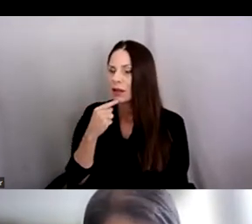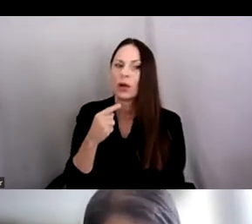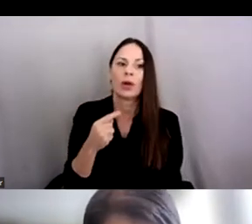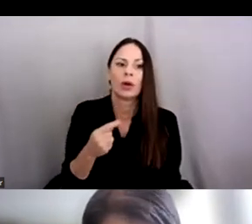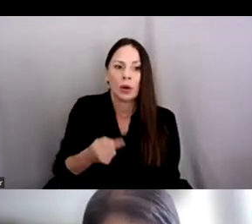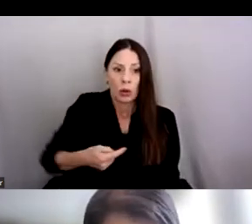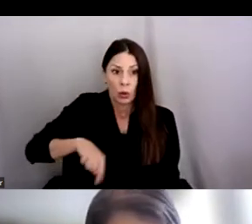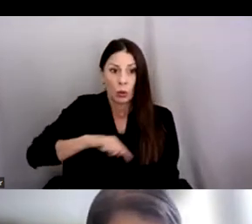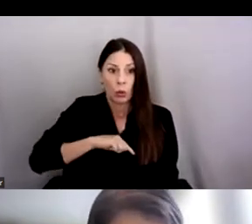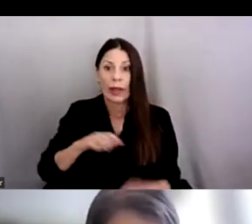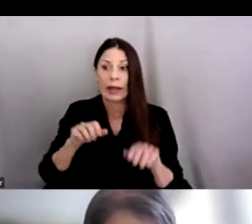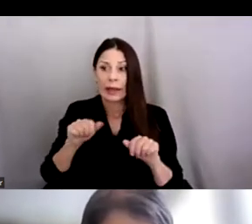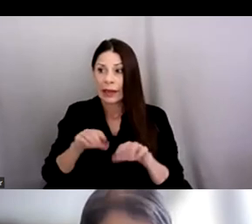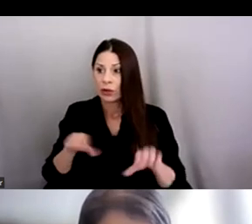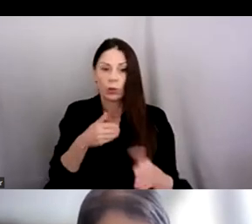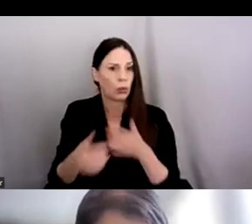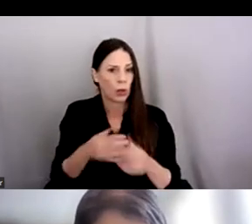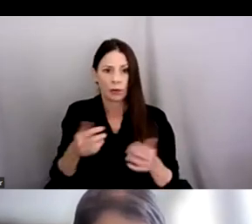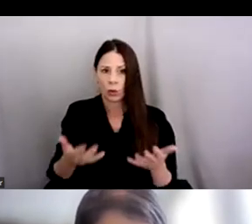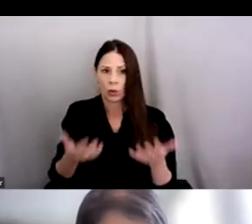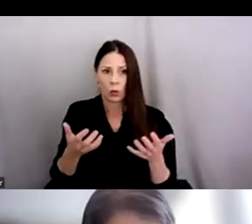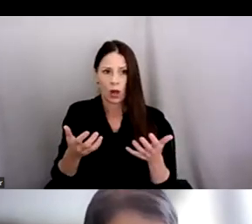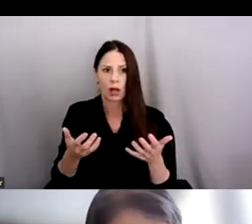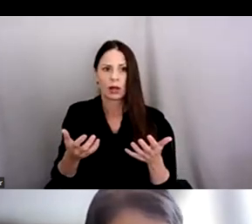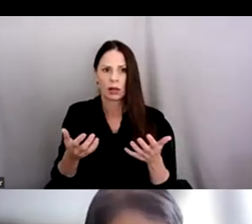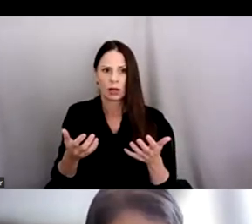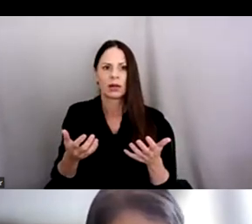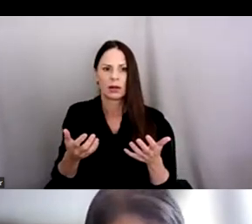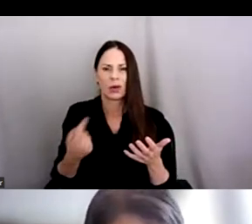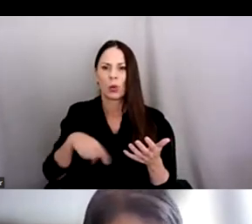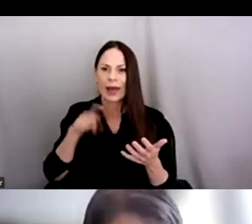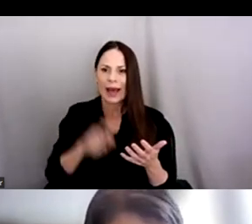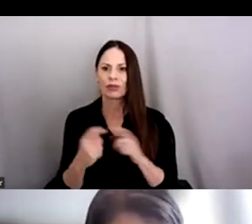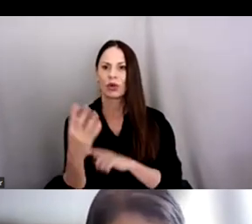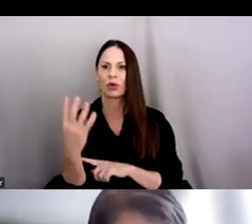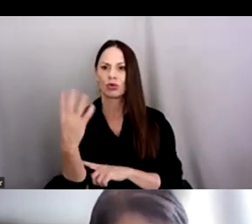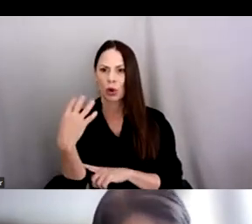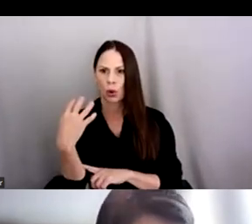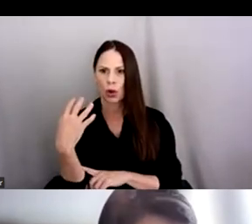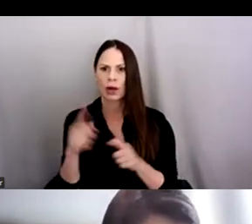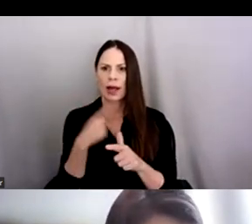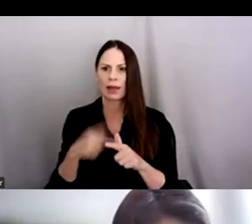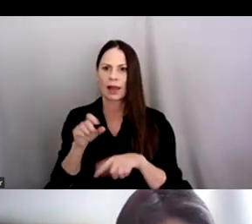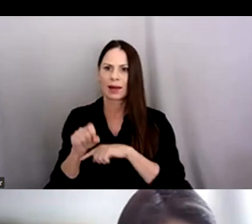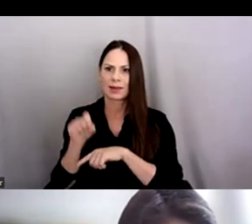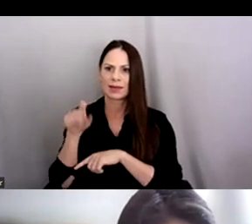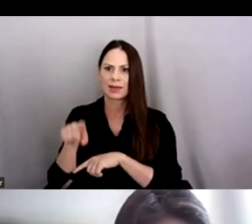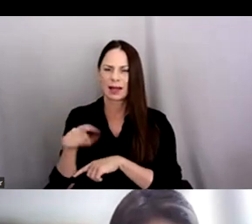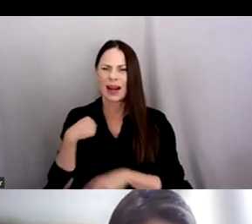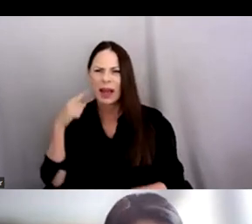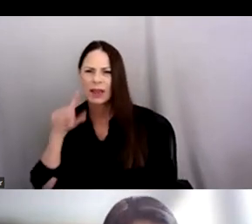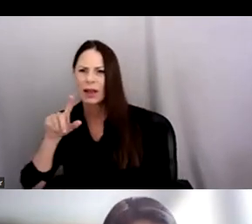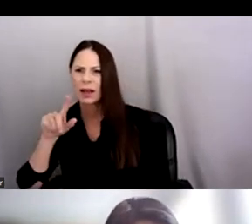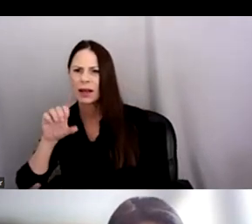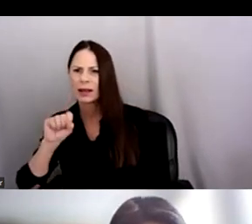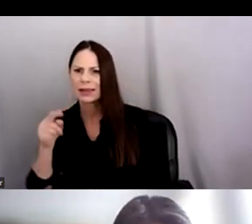want as long as we could organize internally. We would have to record that and send that, is what I'm understanding. So I think, Seth, you're right on point